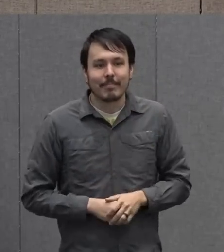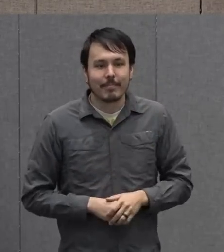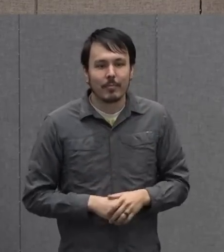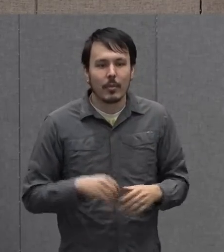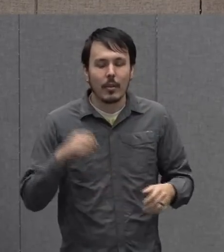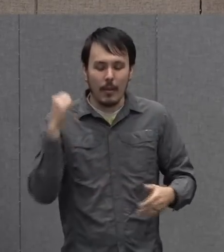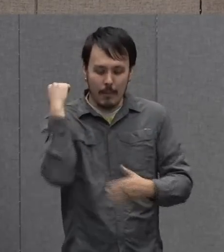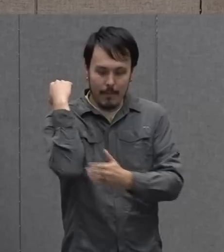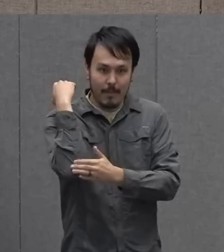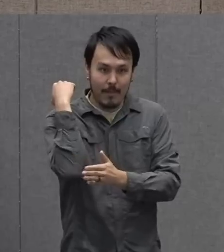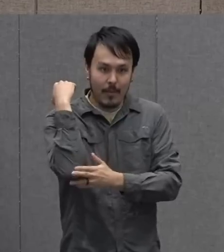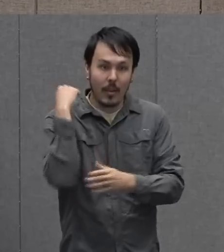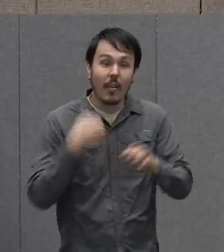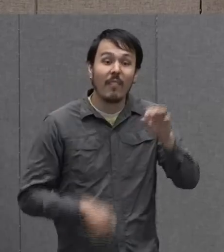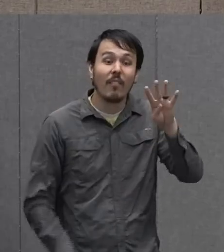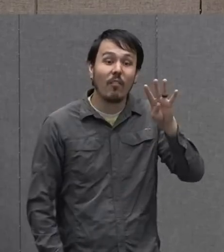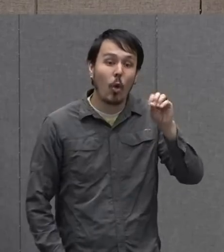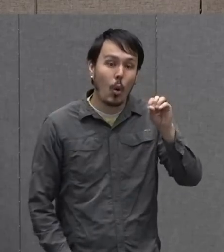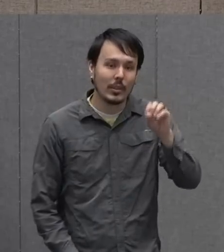40.